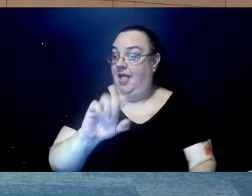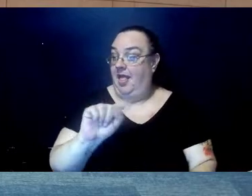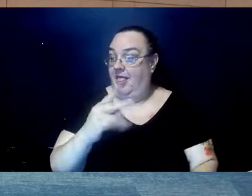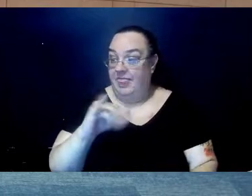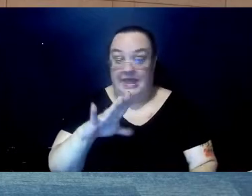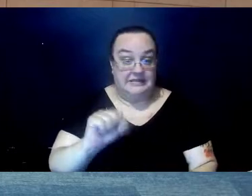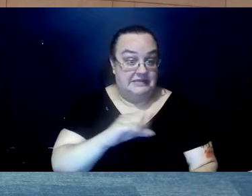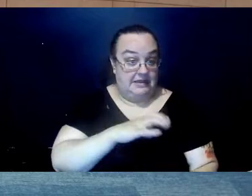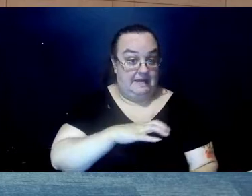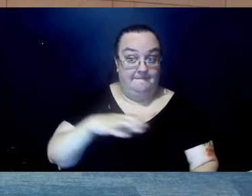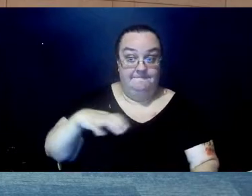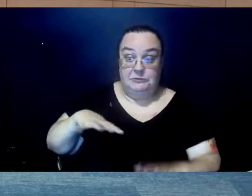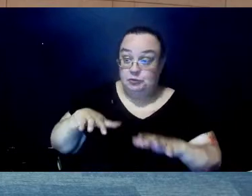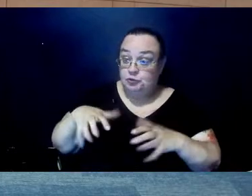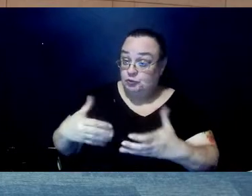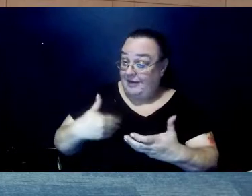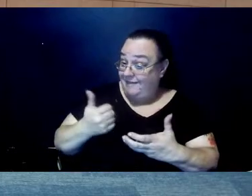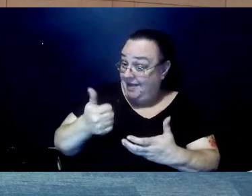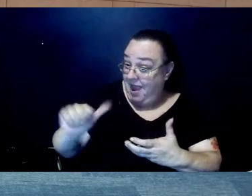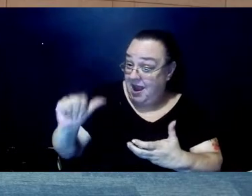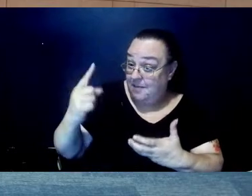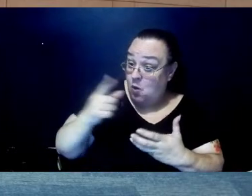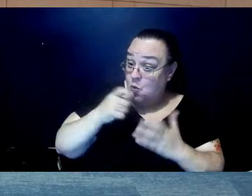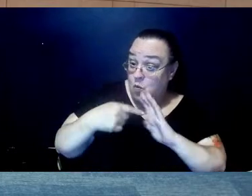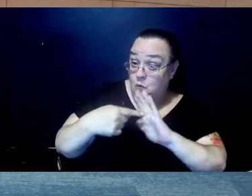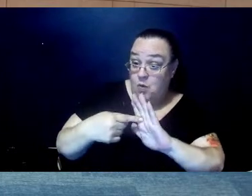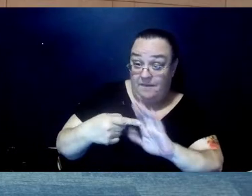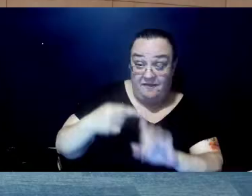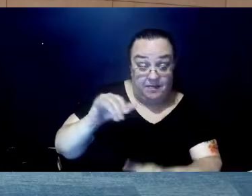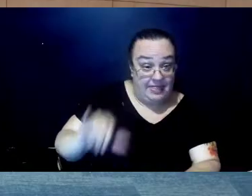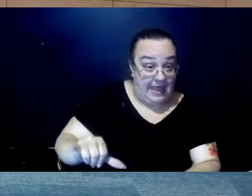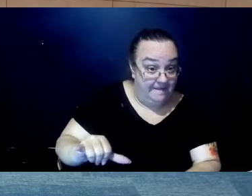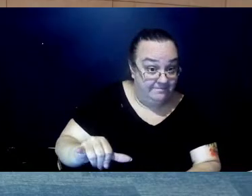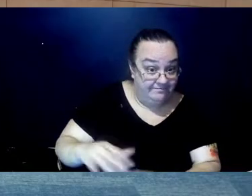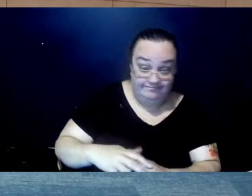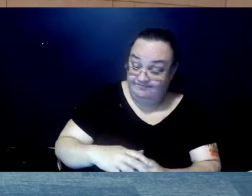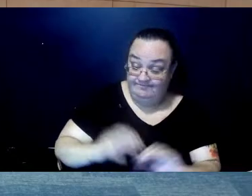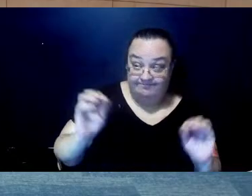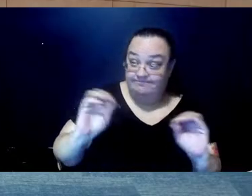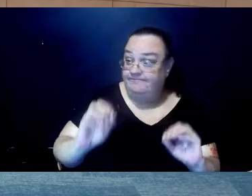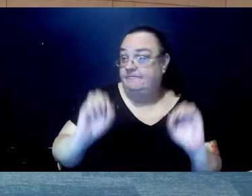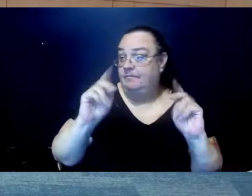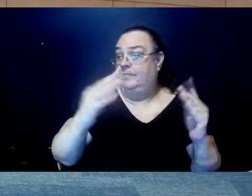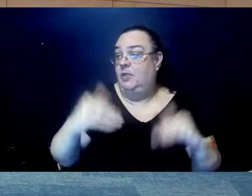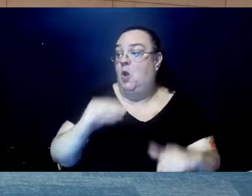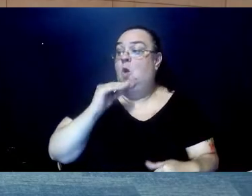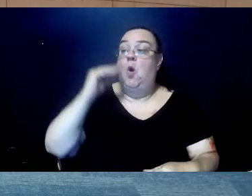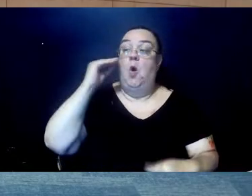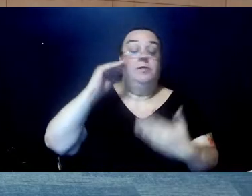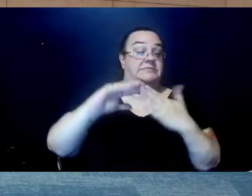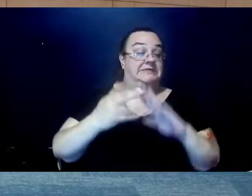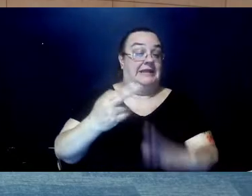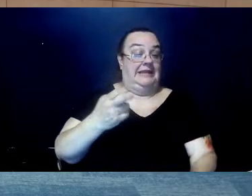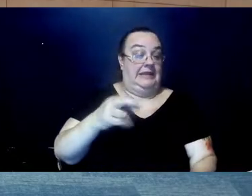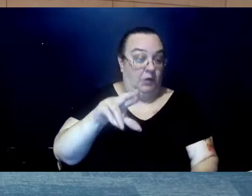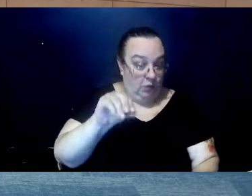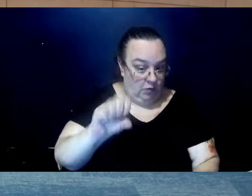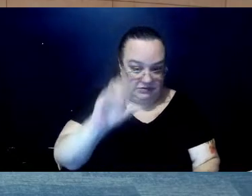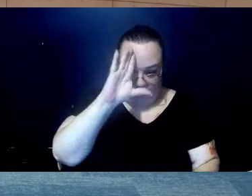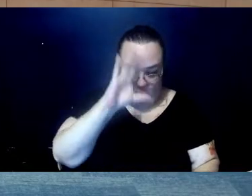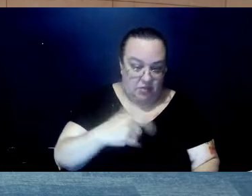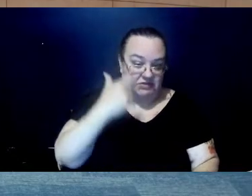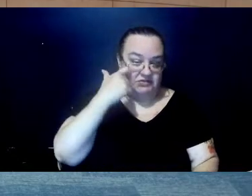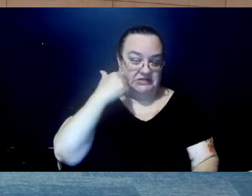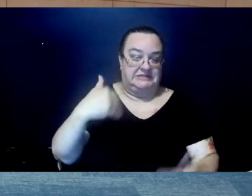any representatives from that body? Nope. All right. Hometown Heroes, we just had a fabulous